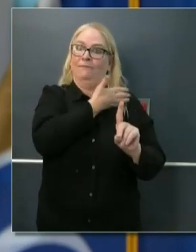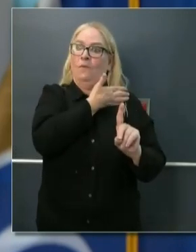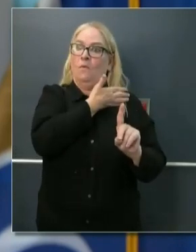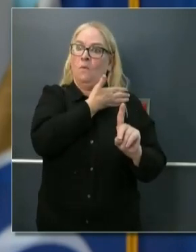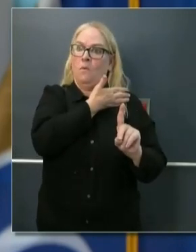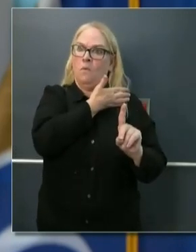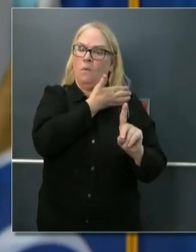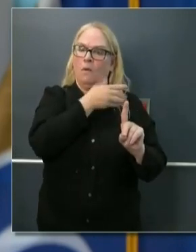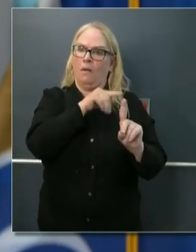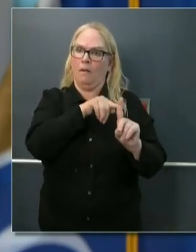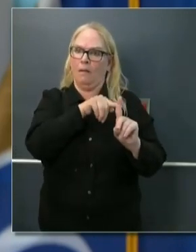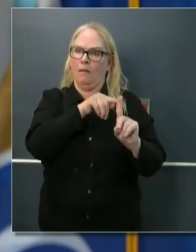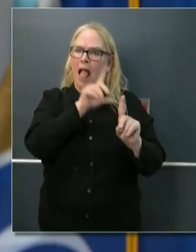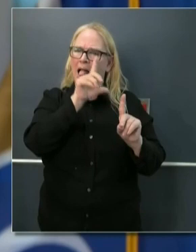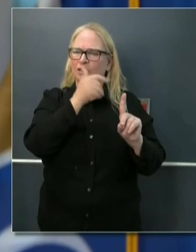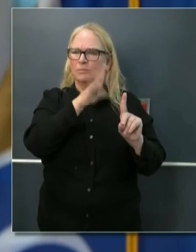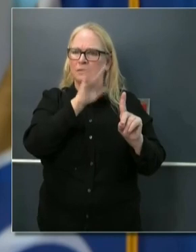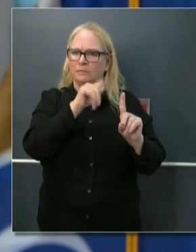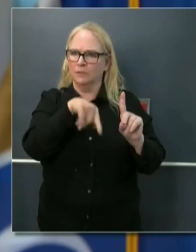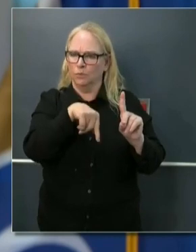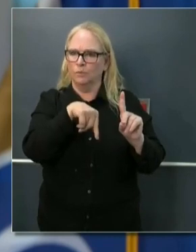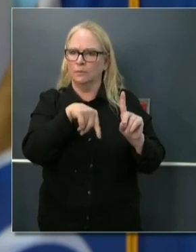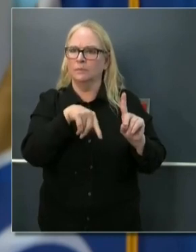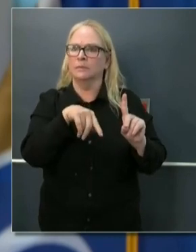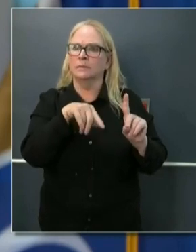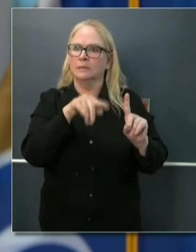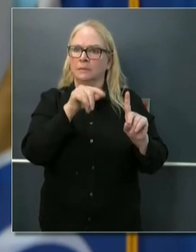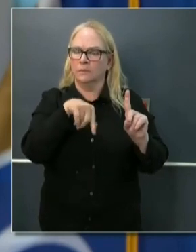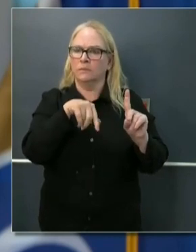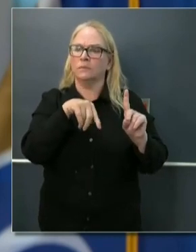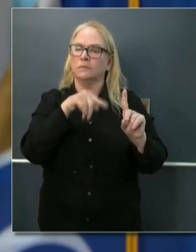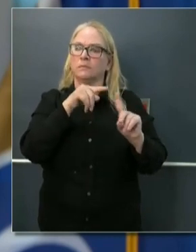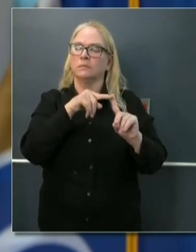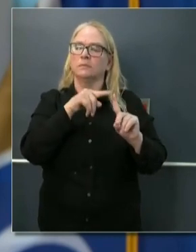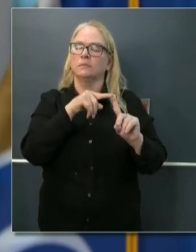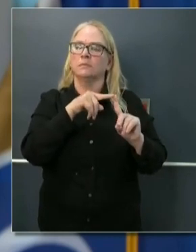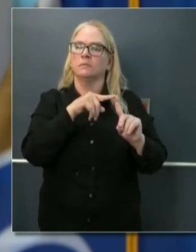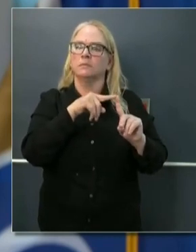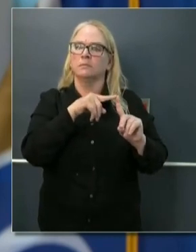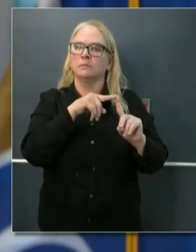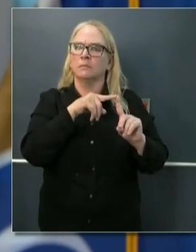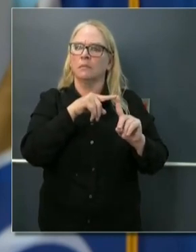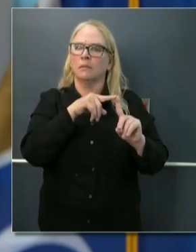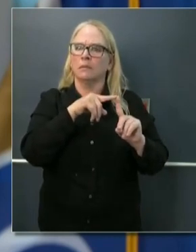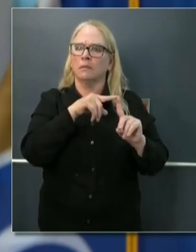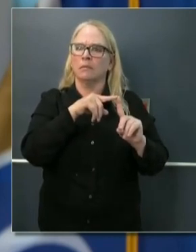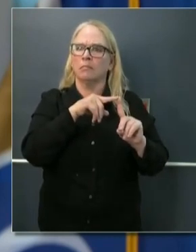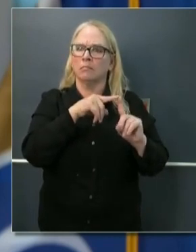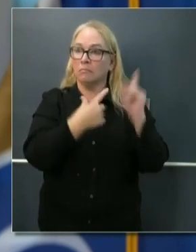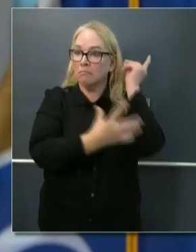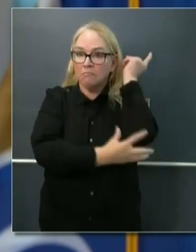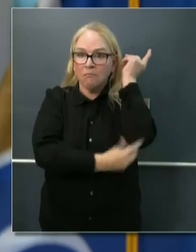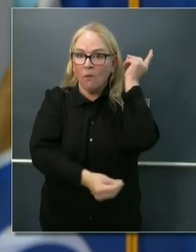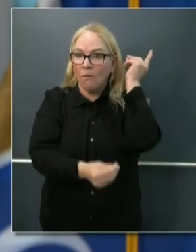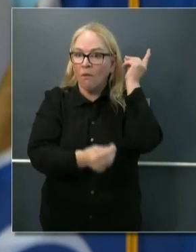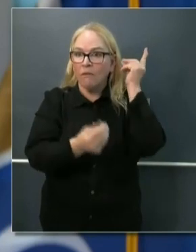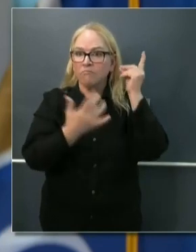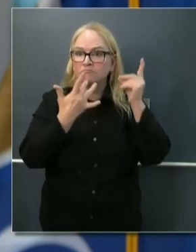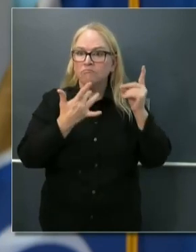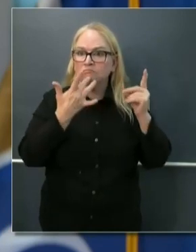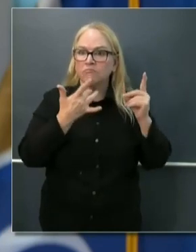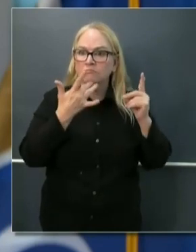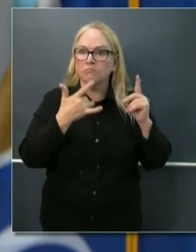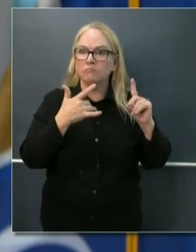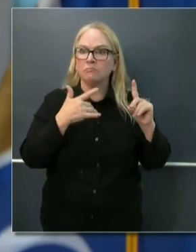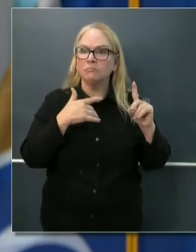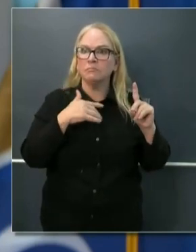disproportionate amount of the LGBTQI community are on the gig economy. the AB5